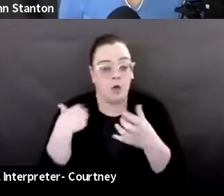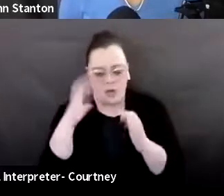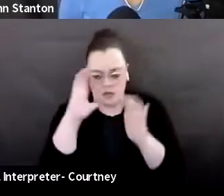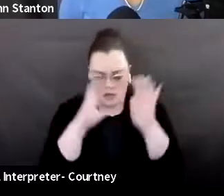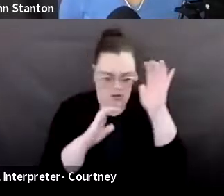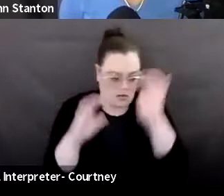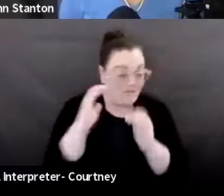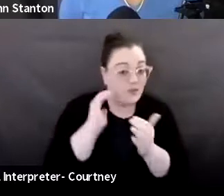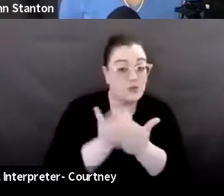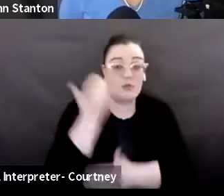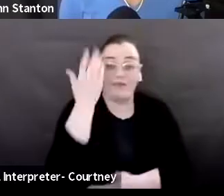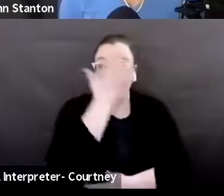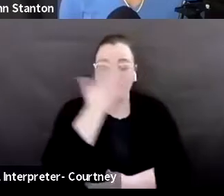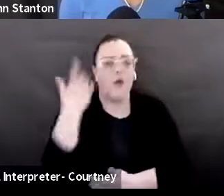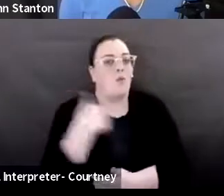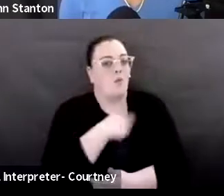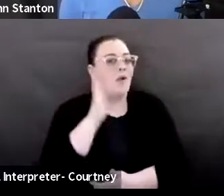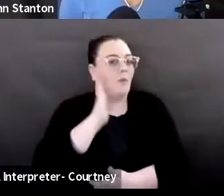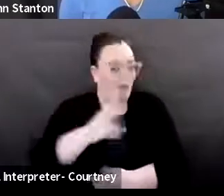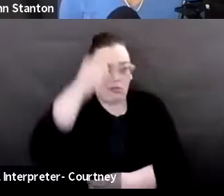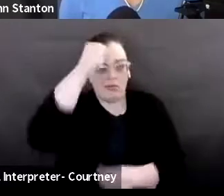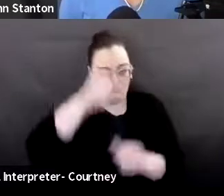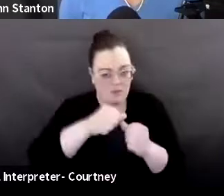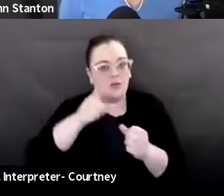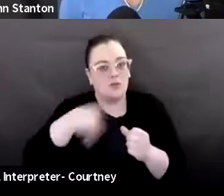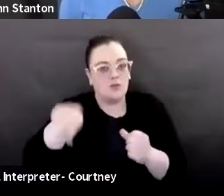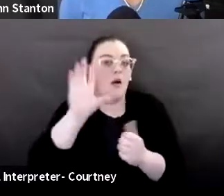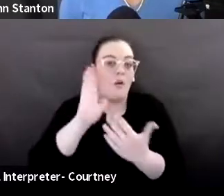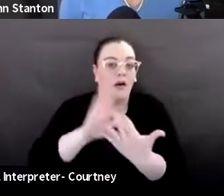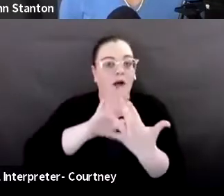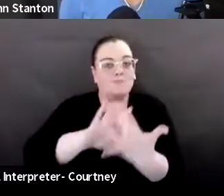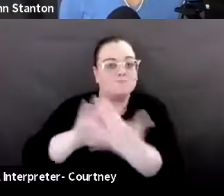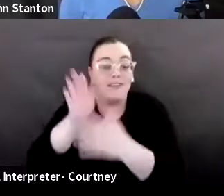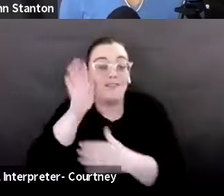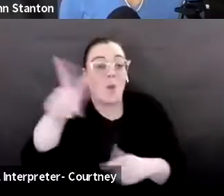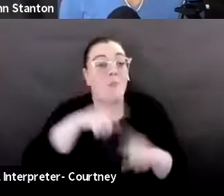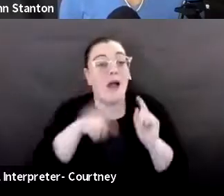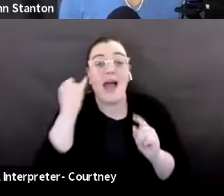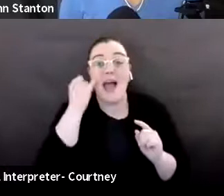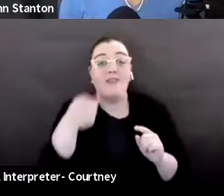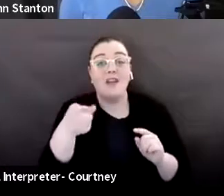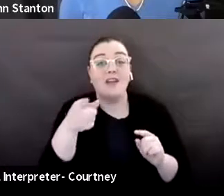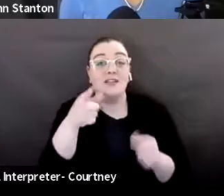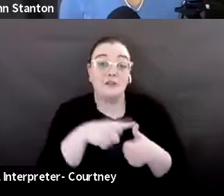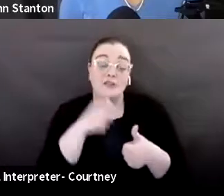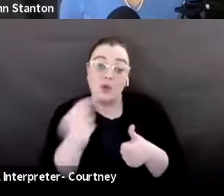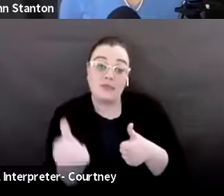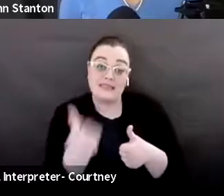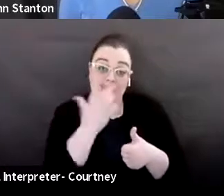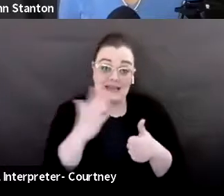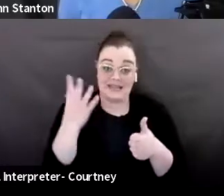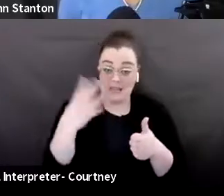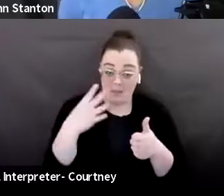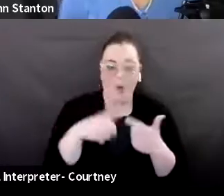new faces, and we remember you. And we will reach out to you again in the future, but not if you don't send your tape, and not if your tape